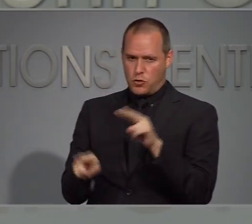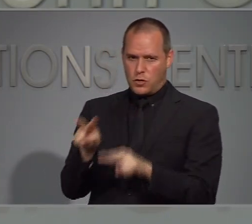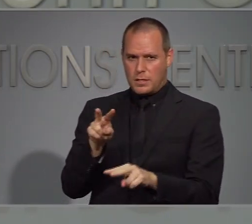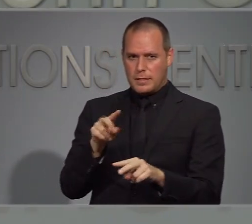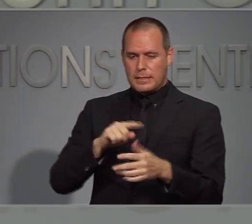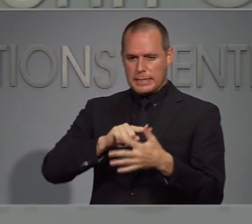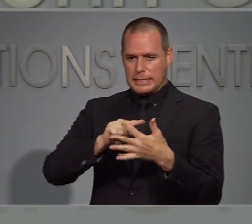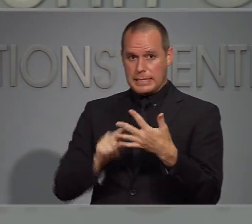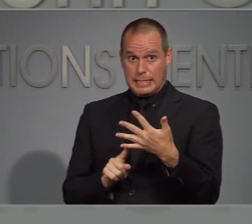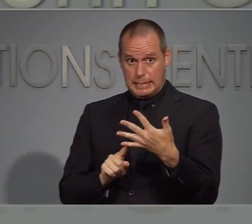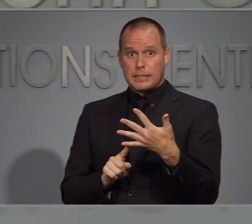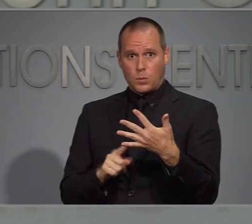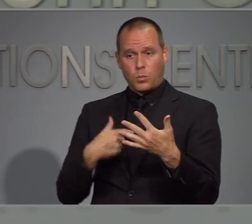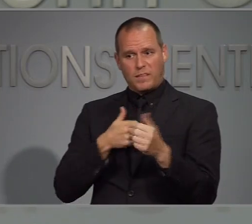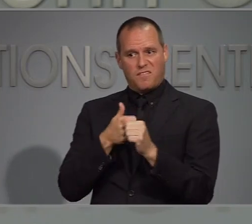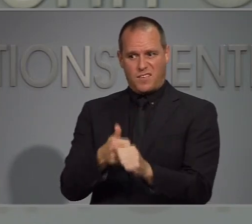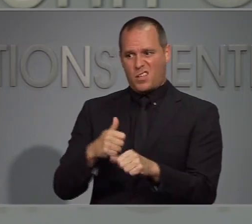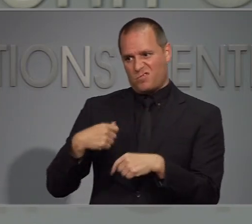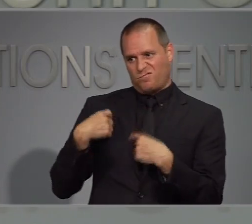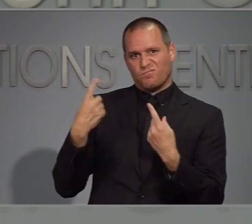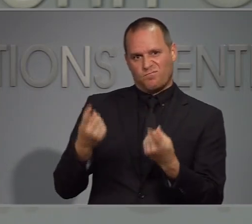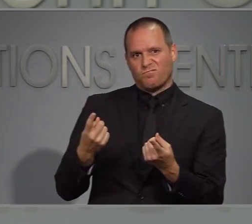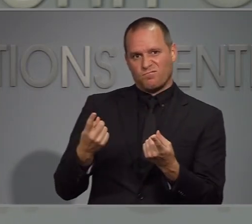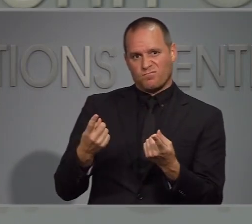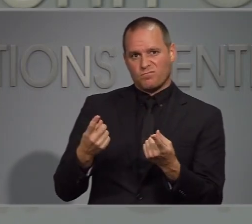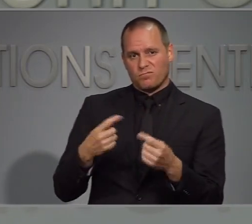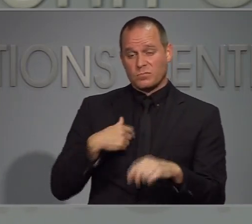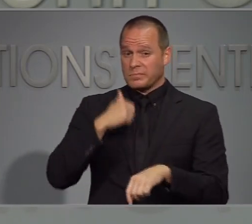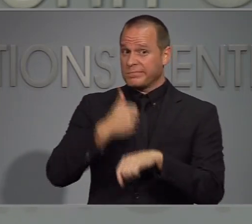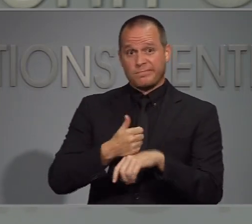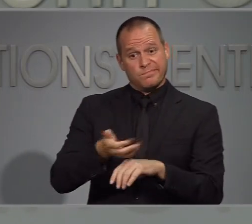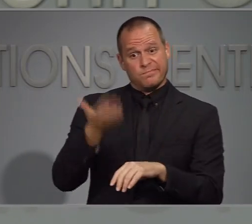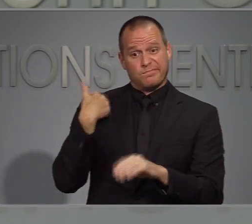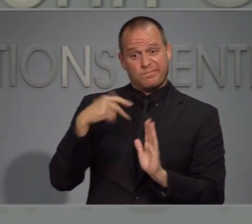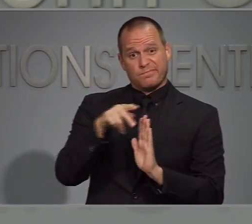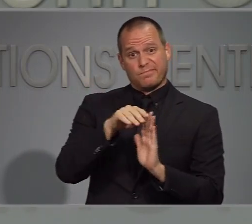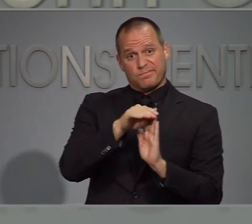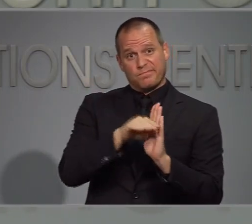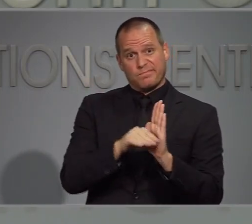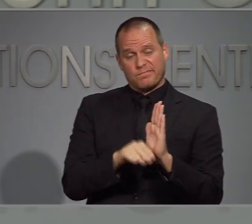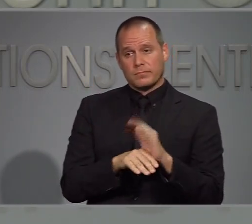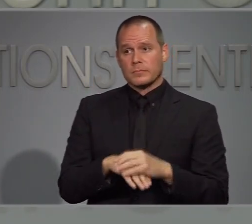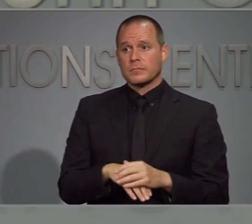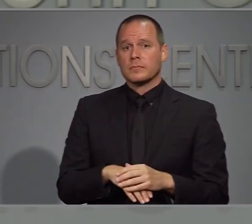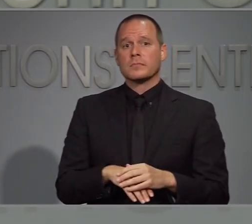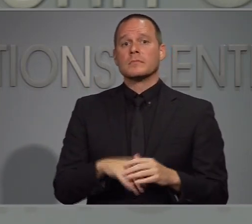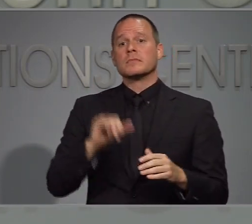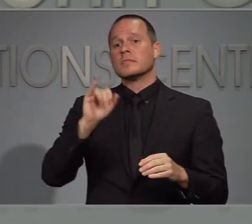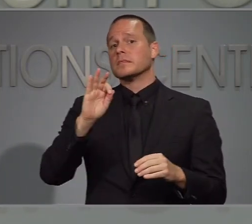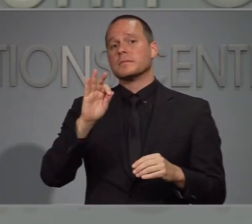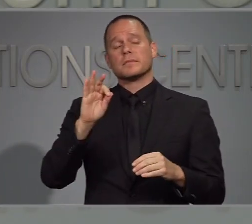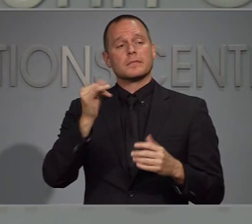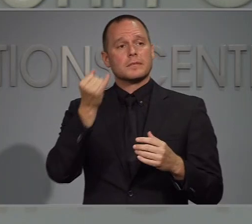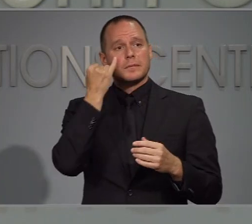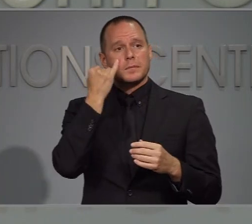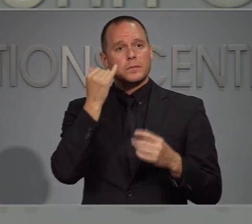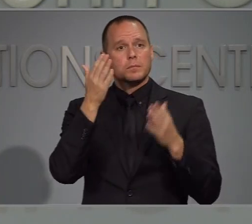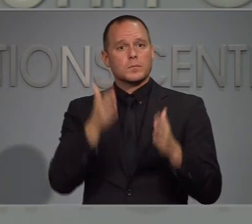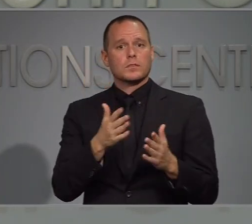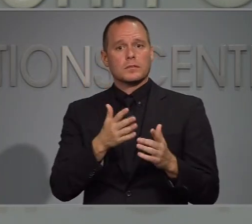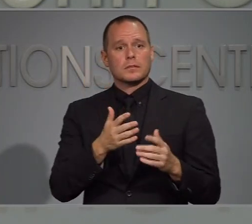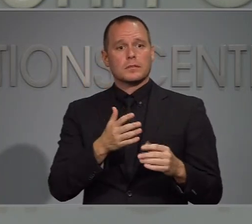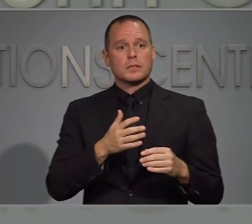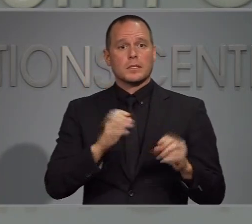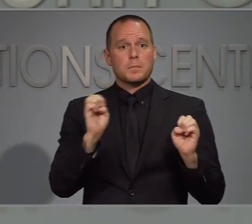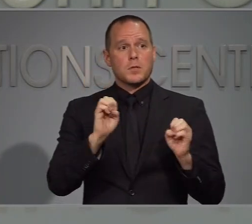been in place for a while. We're looking at when people get sick coming to the emergency room, seeing where that number